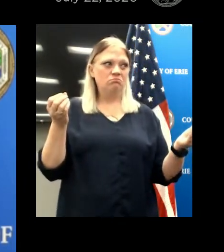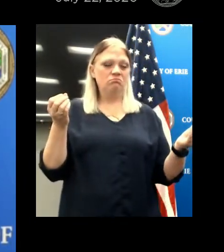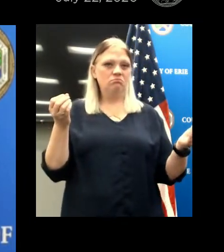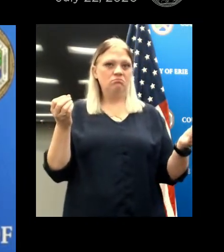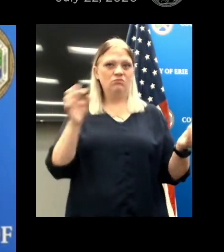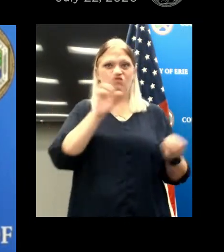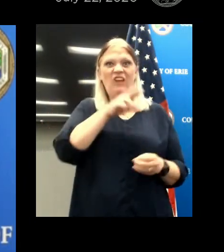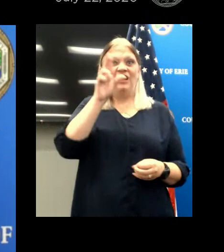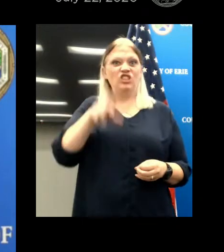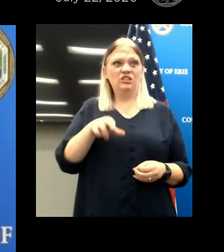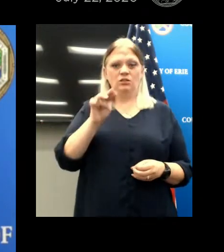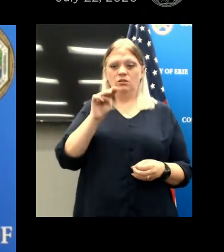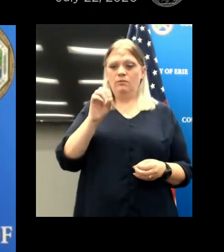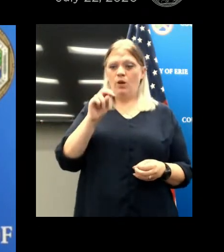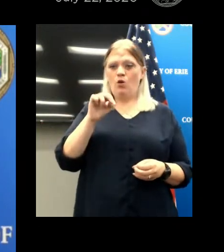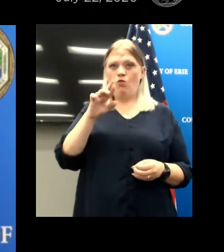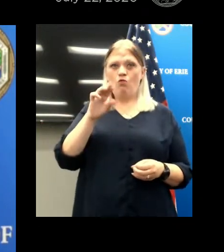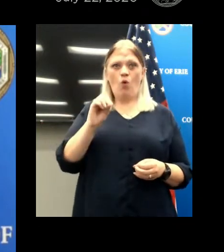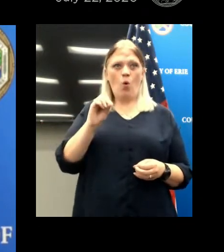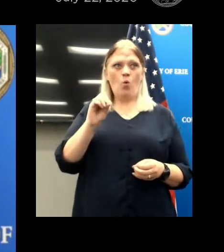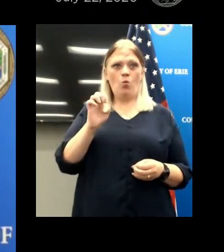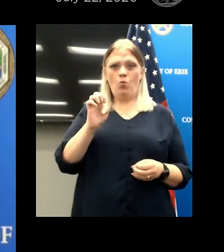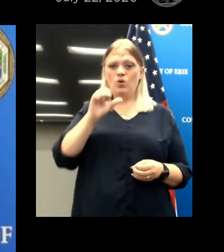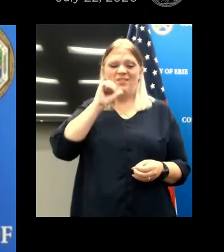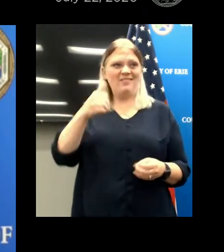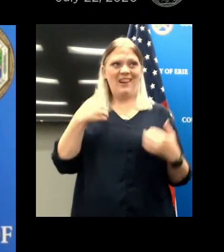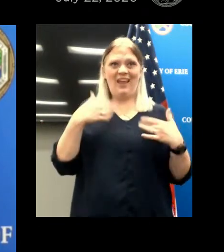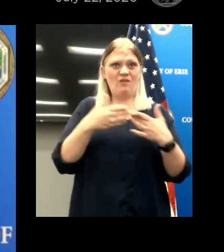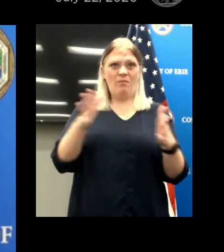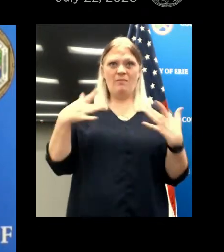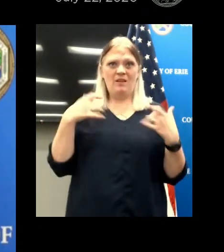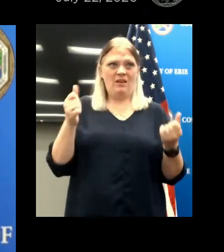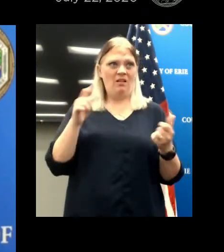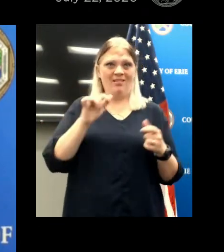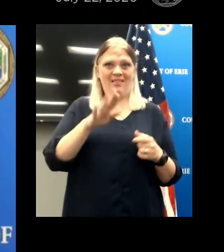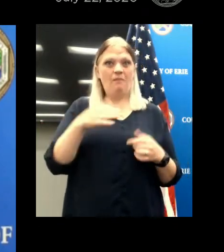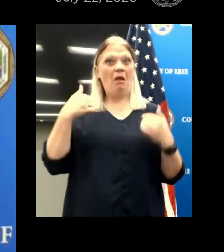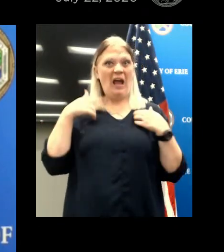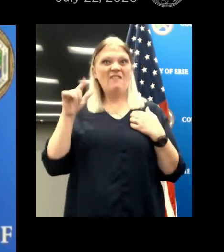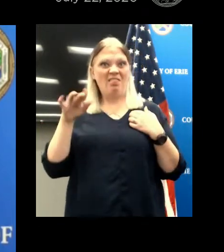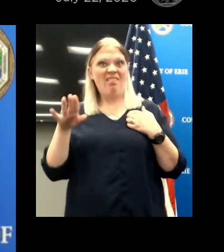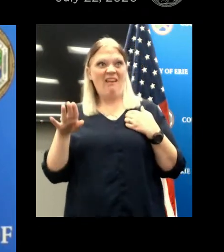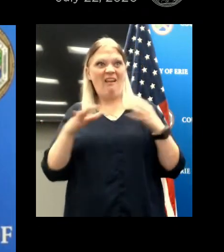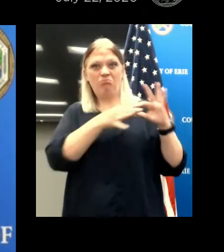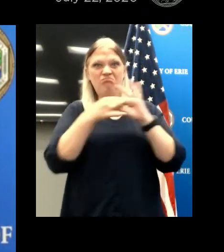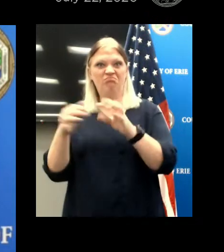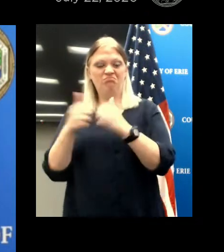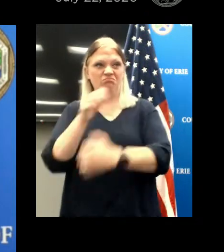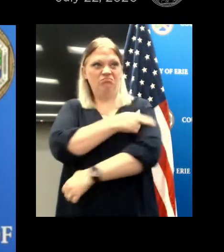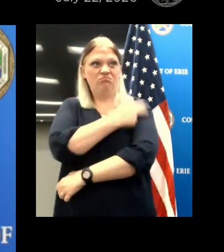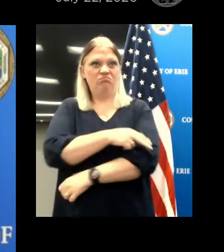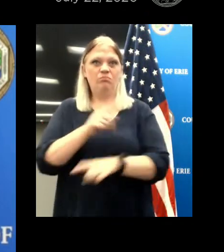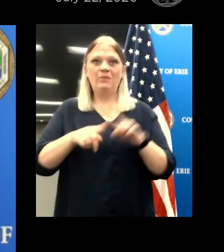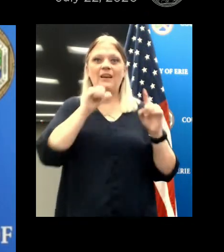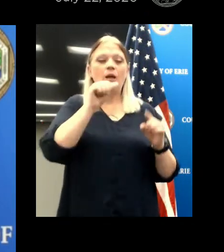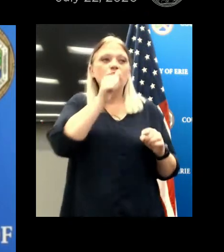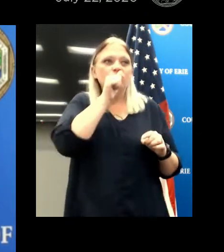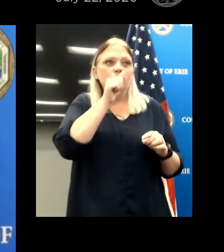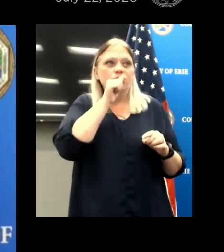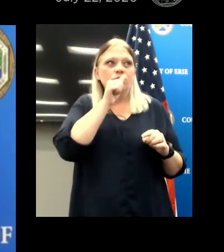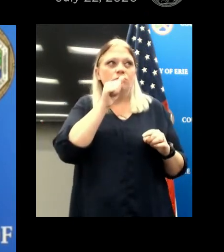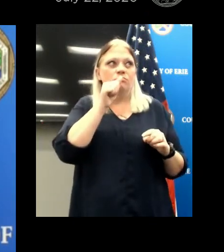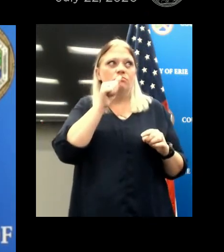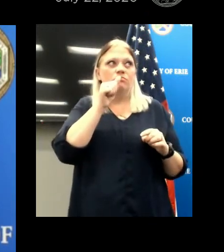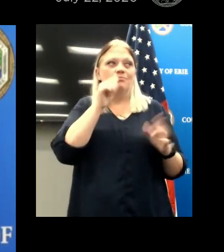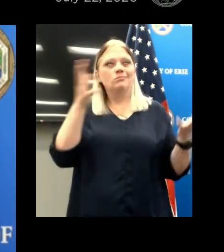Even Rochester, Monroe County does not have a public health lab. They have labs associated with hospitals, but they don't have a private public health, or